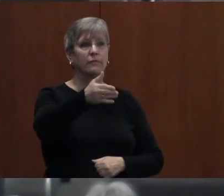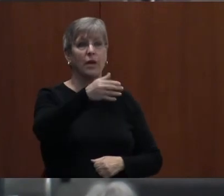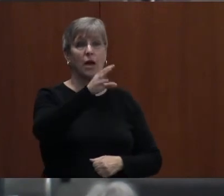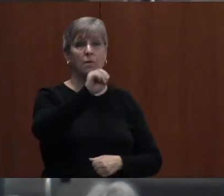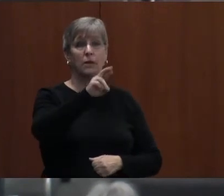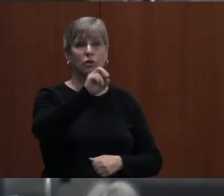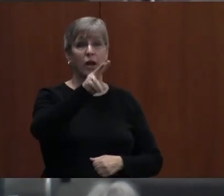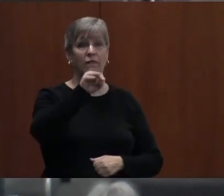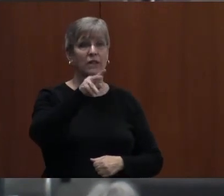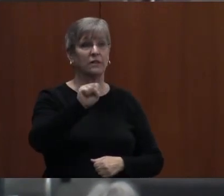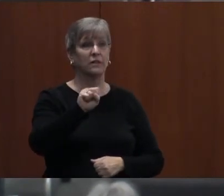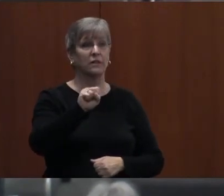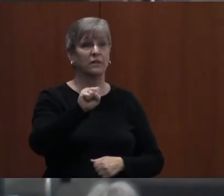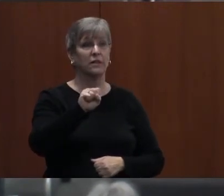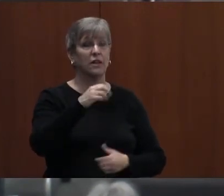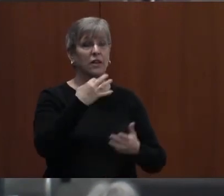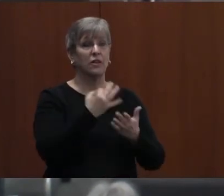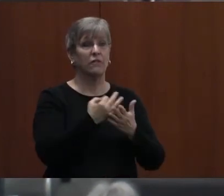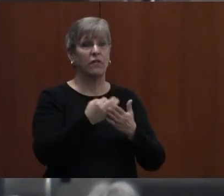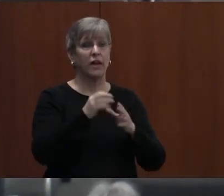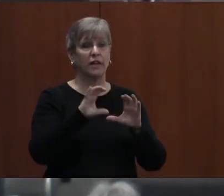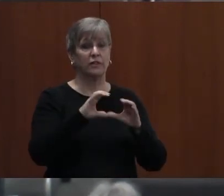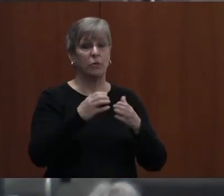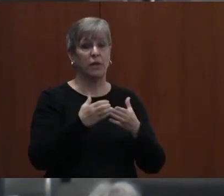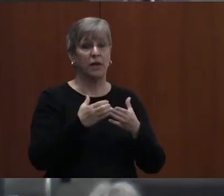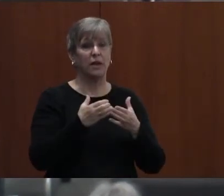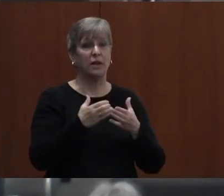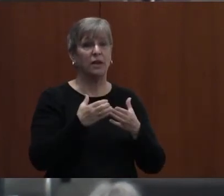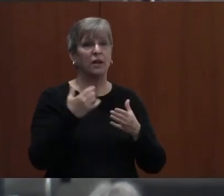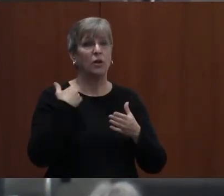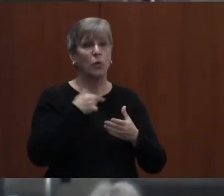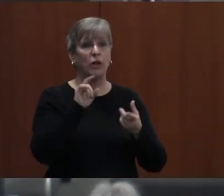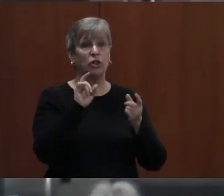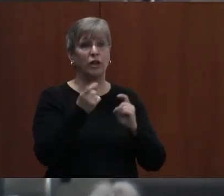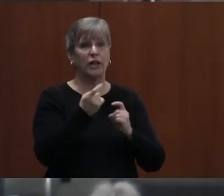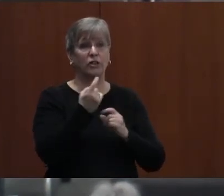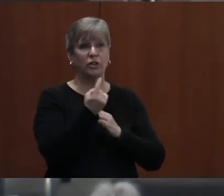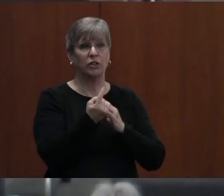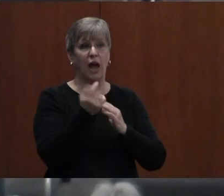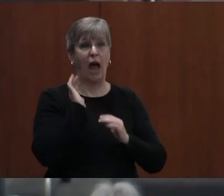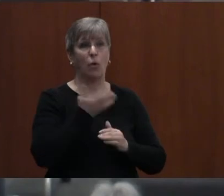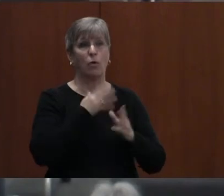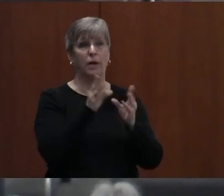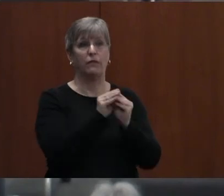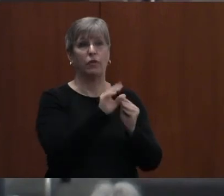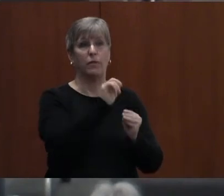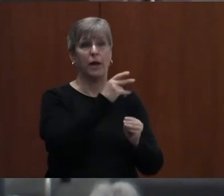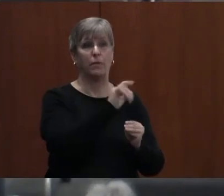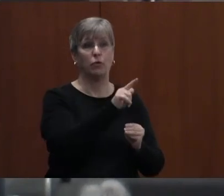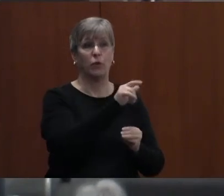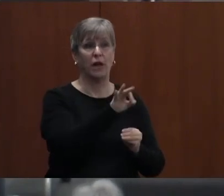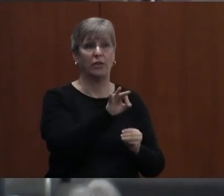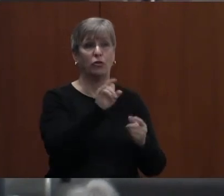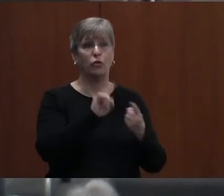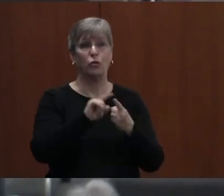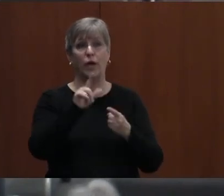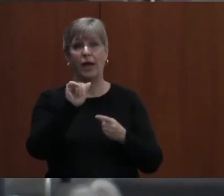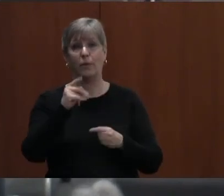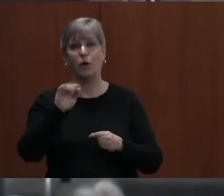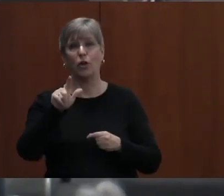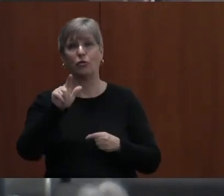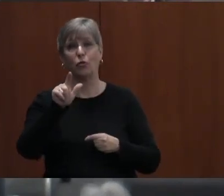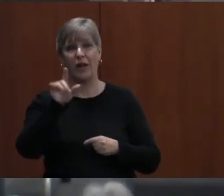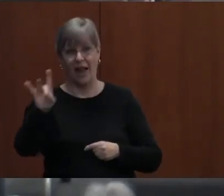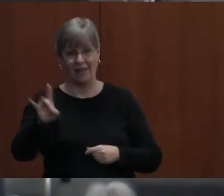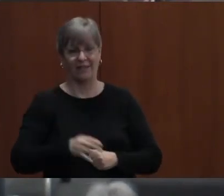Mr. Evans? Yeah, the Finance Committee, we just actually changed our meeting from April 29th to April 28th.